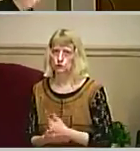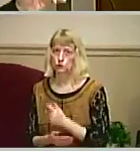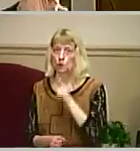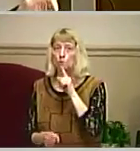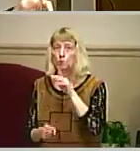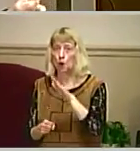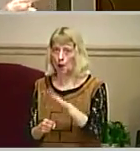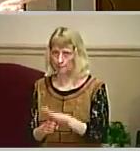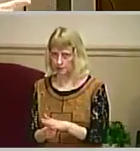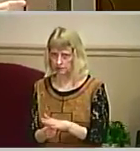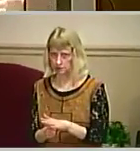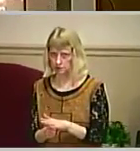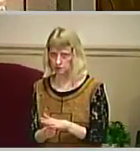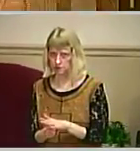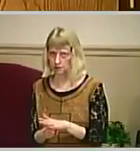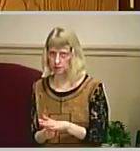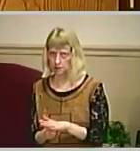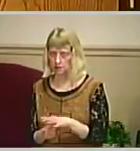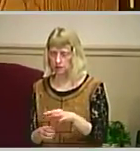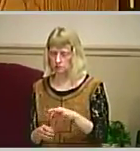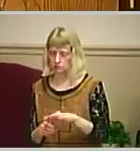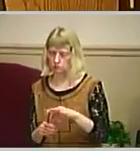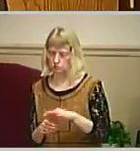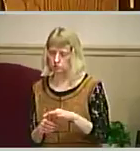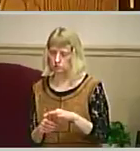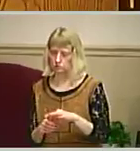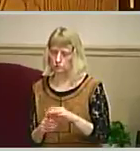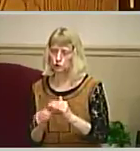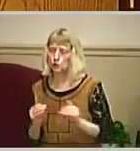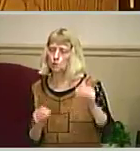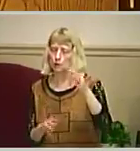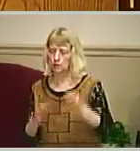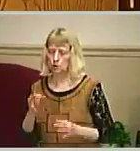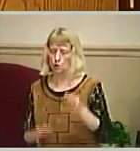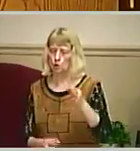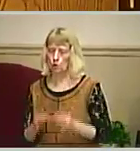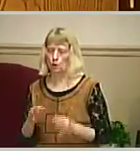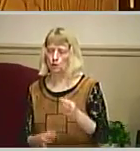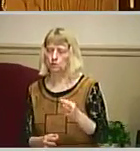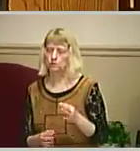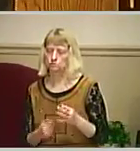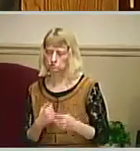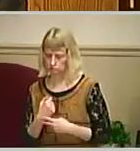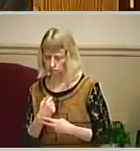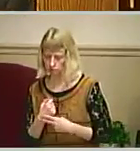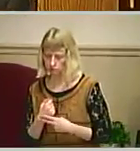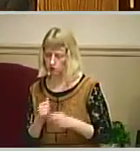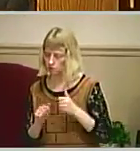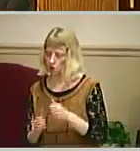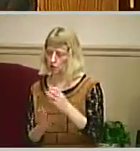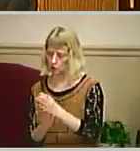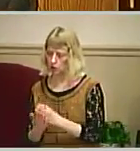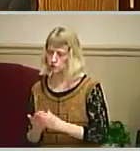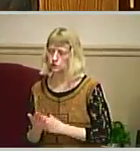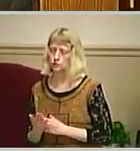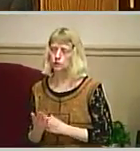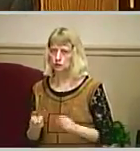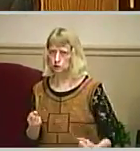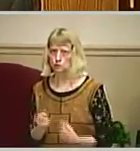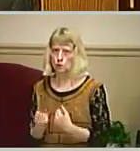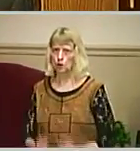promised to nominate Supreme Court justices that are conservative, constitutional, and